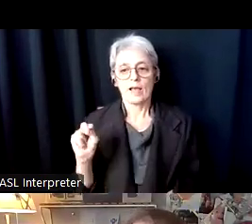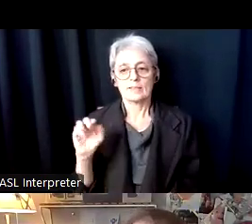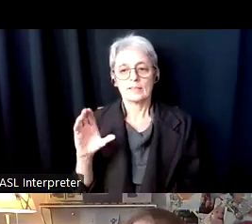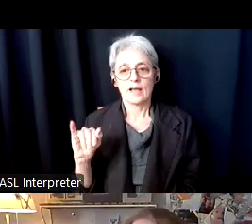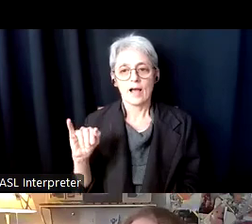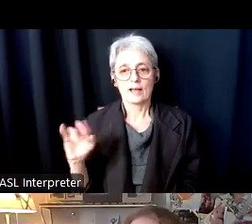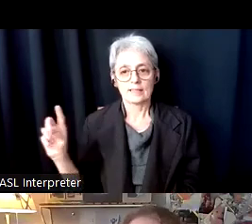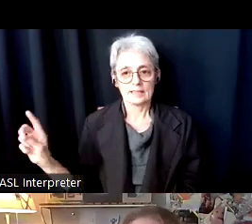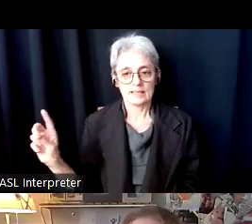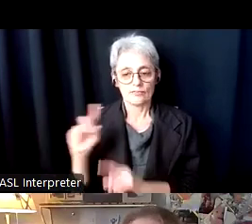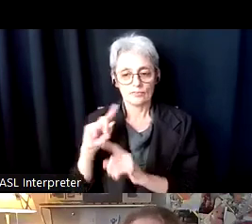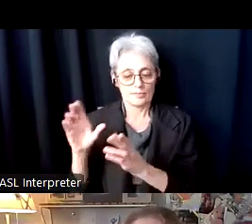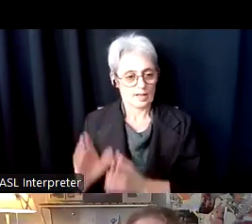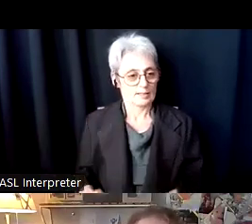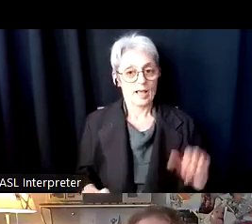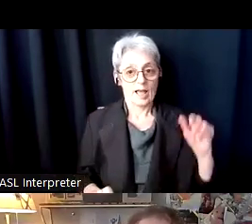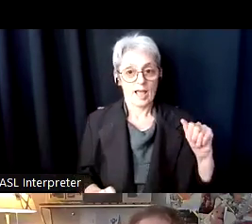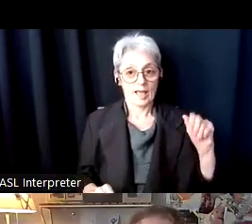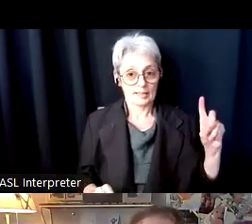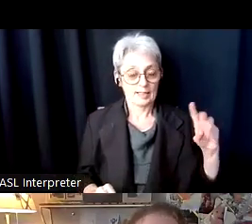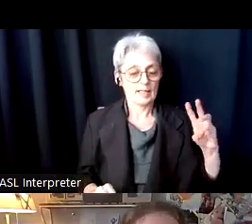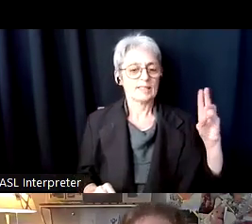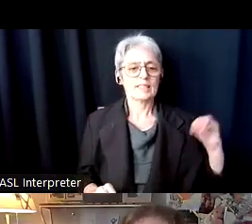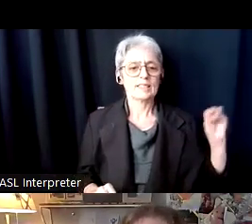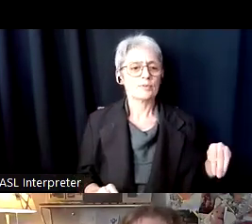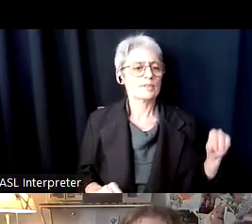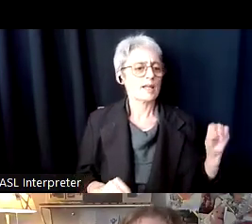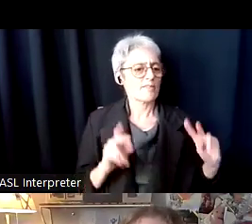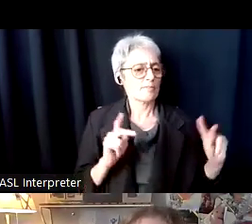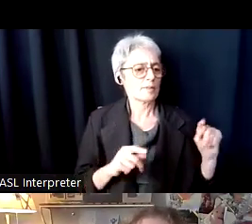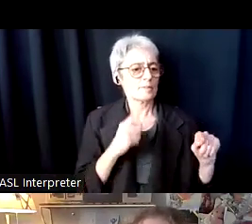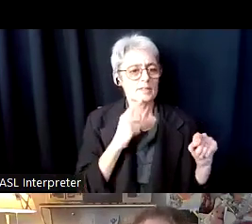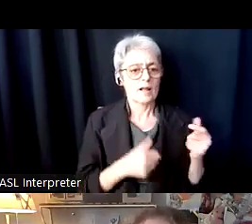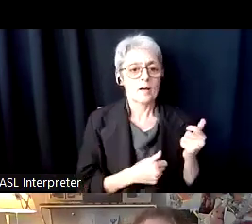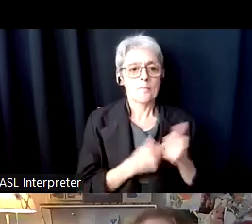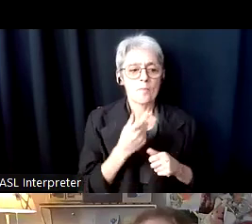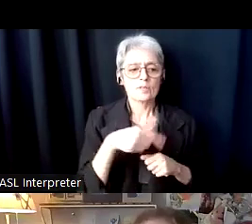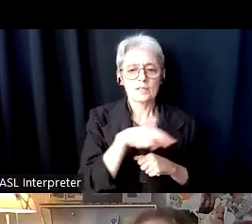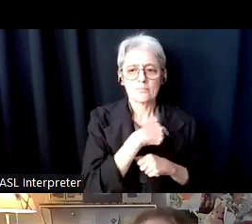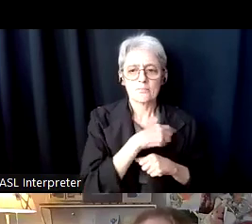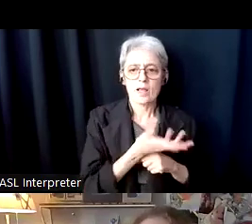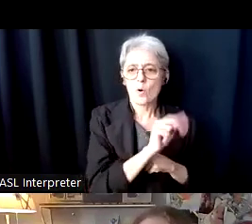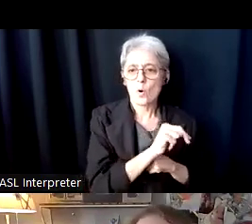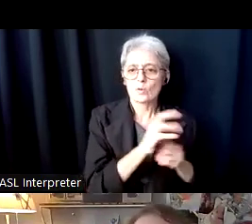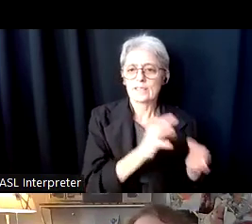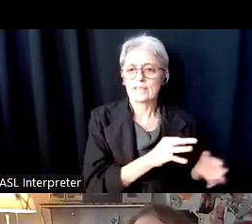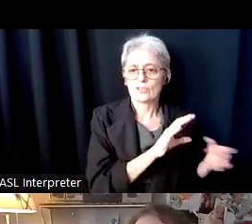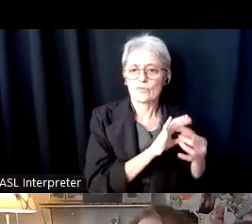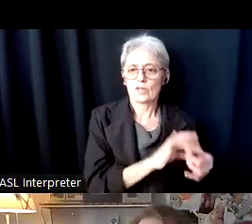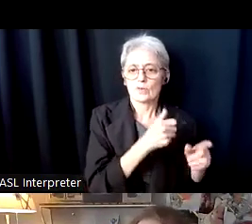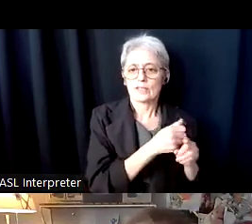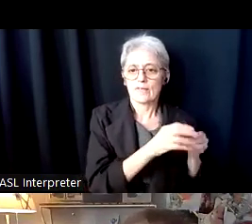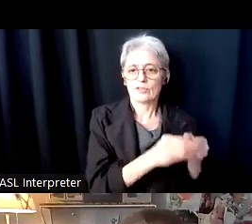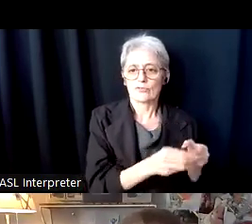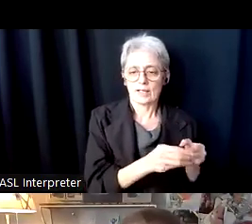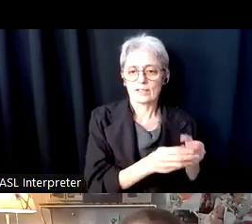NCI-AD survey, we see 60% of people say that they mostly make the decisions about the services that are self-directed. That's that teal box